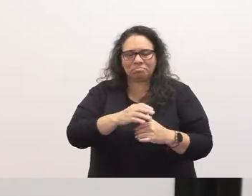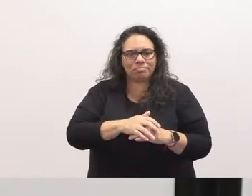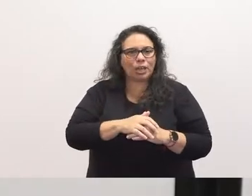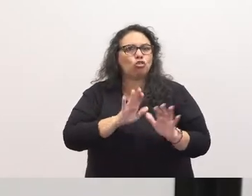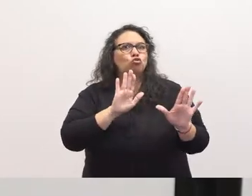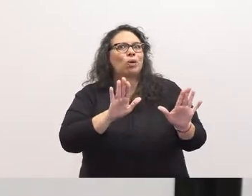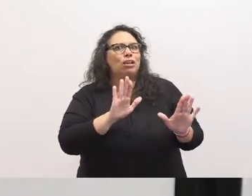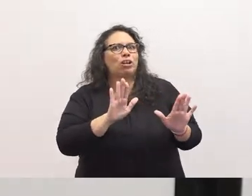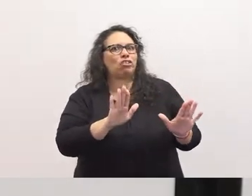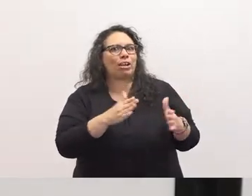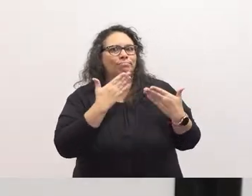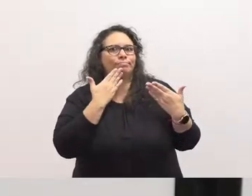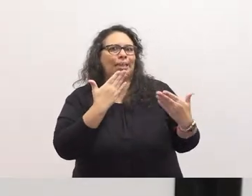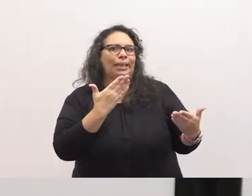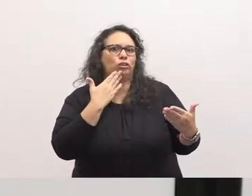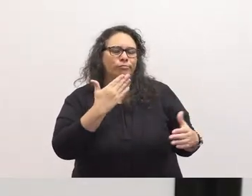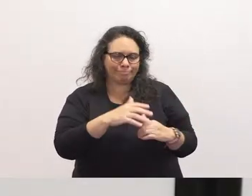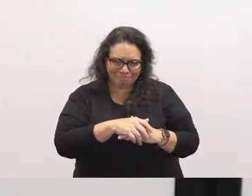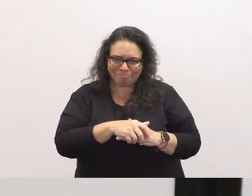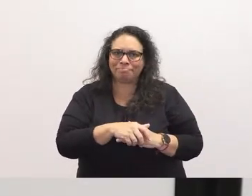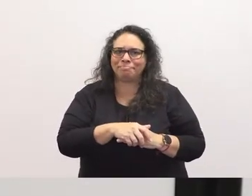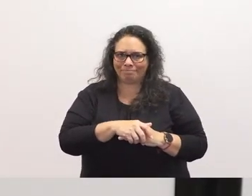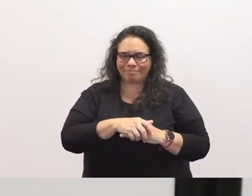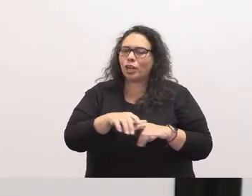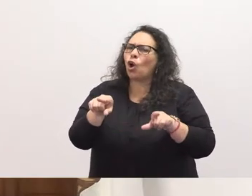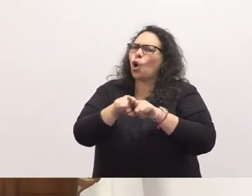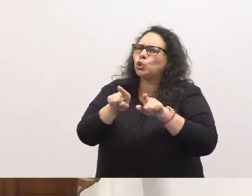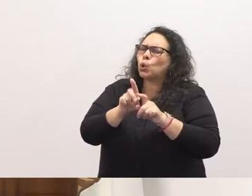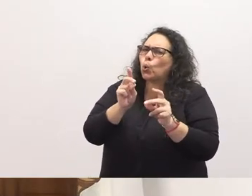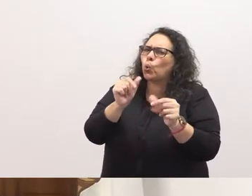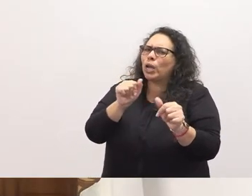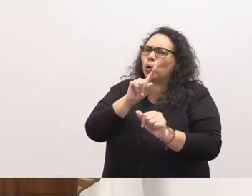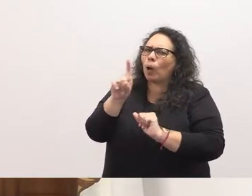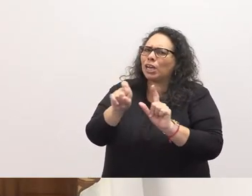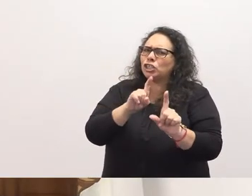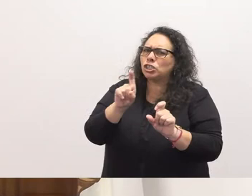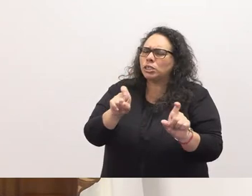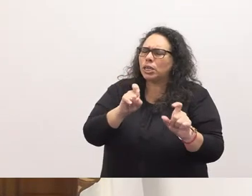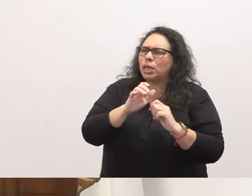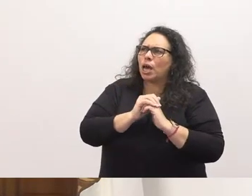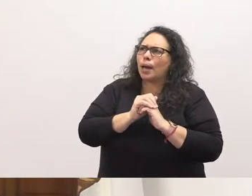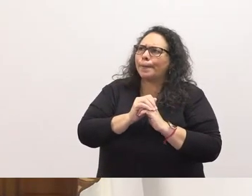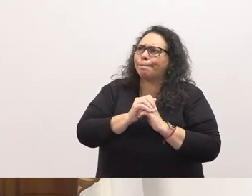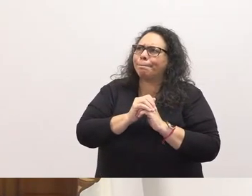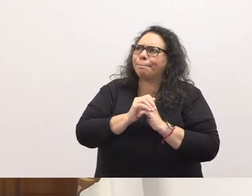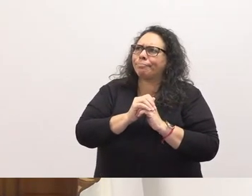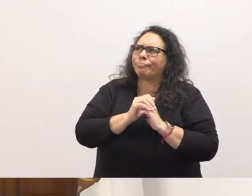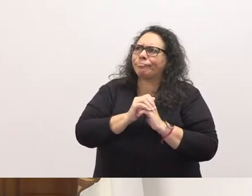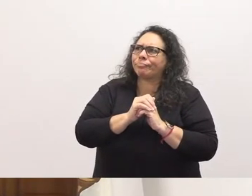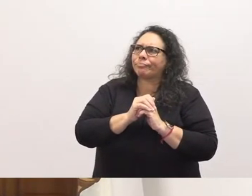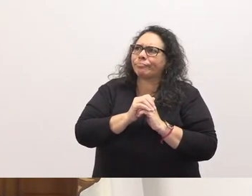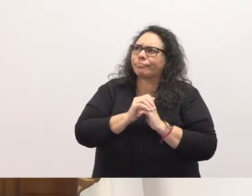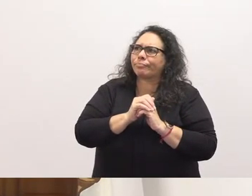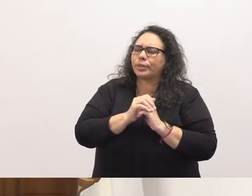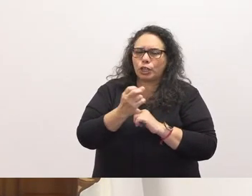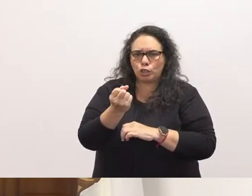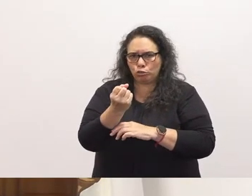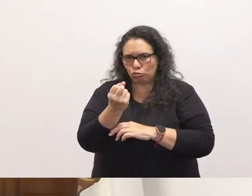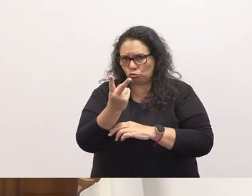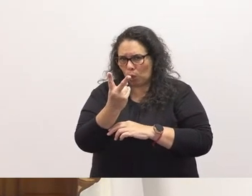great. Thank you. I also have a quick question on